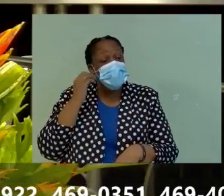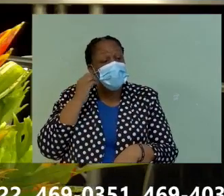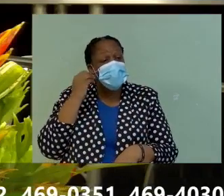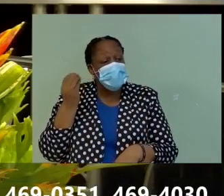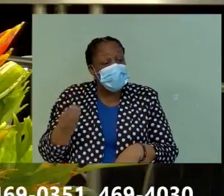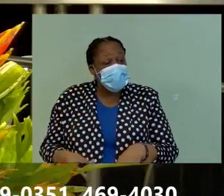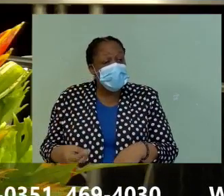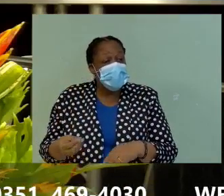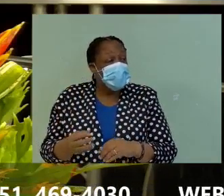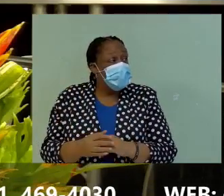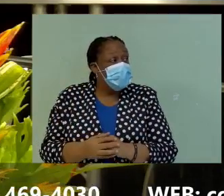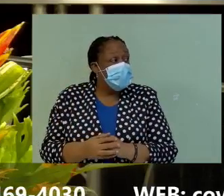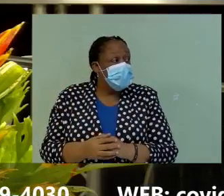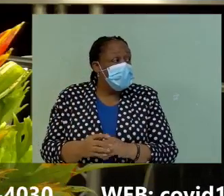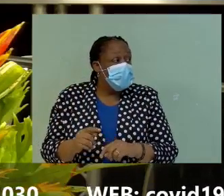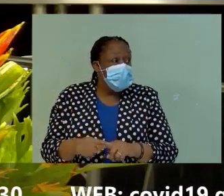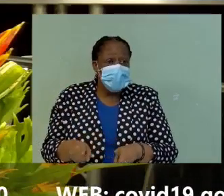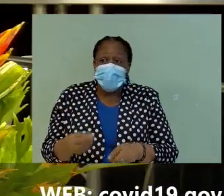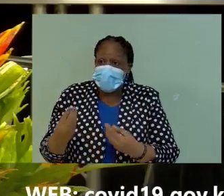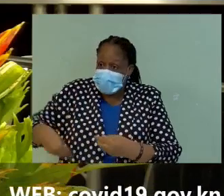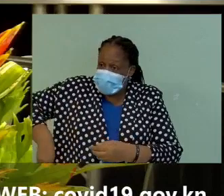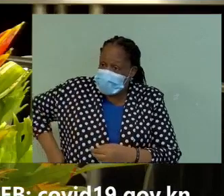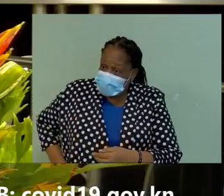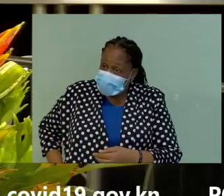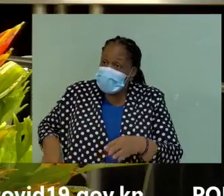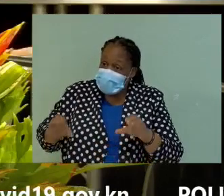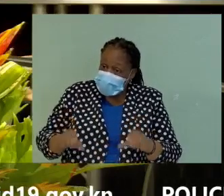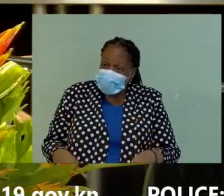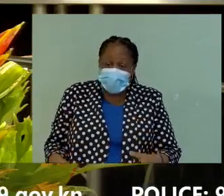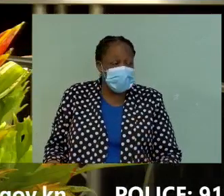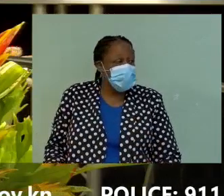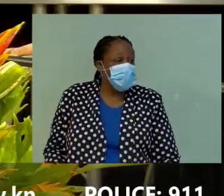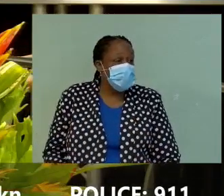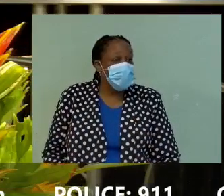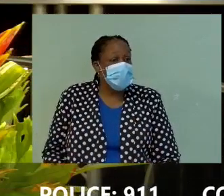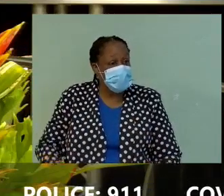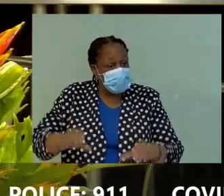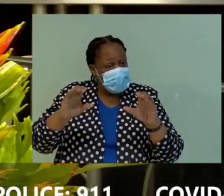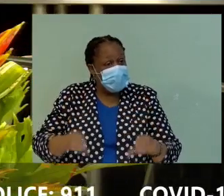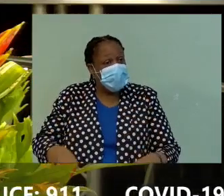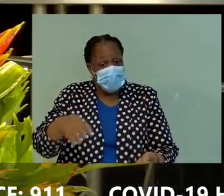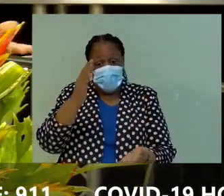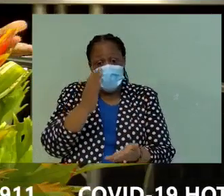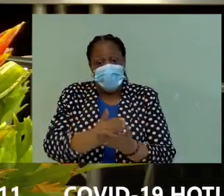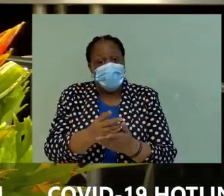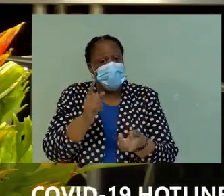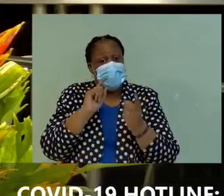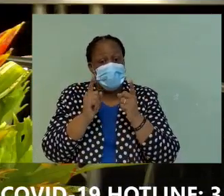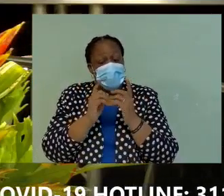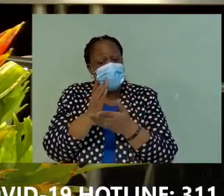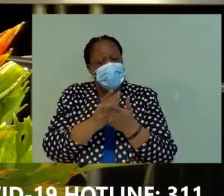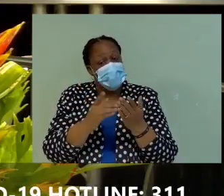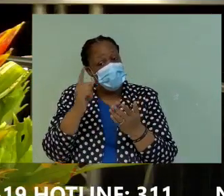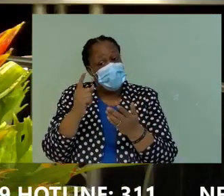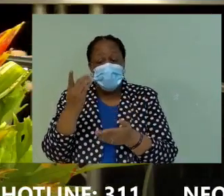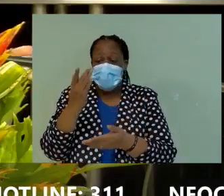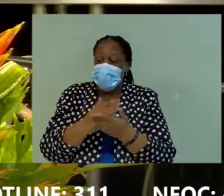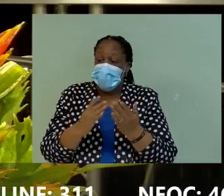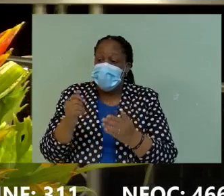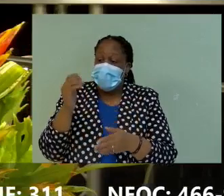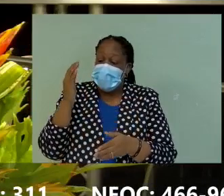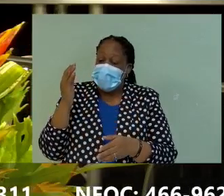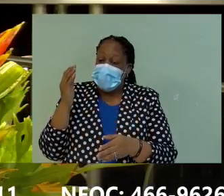face mask. However, you can have it on your person because you may stop to speak to someone. Somebody may be driving by and may